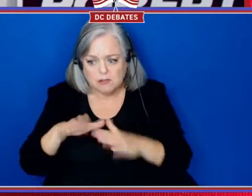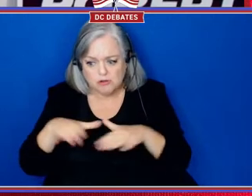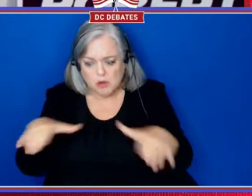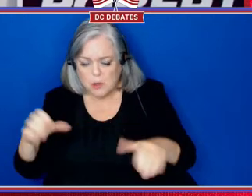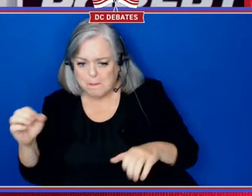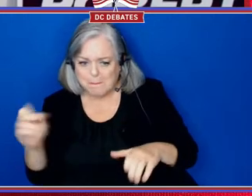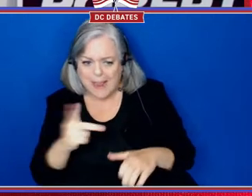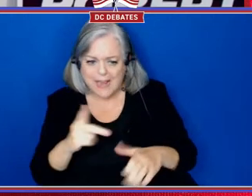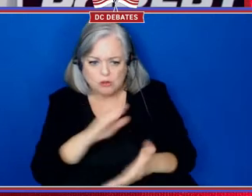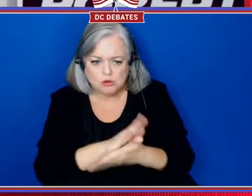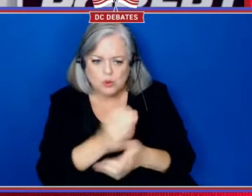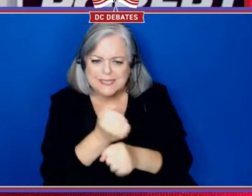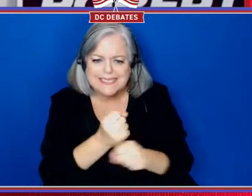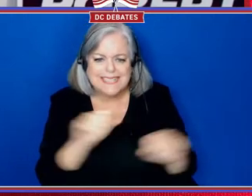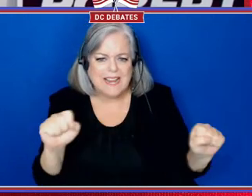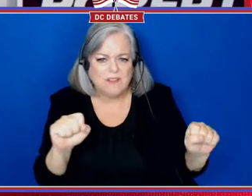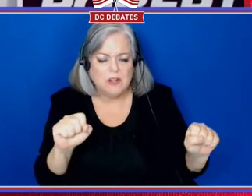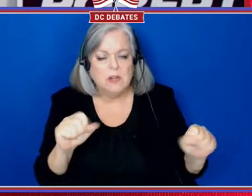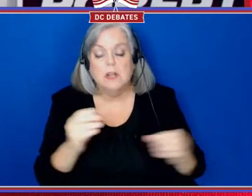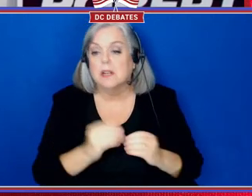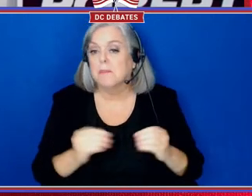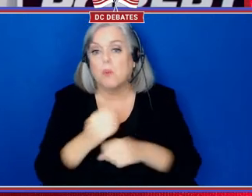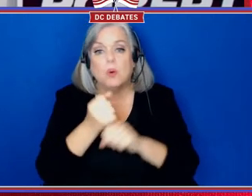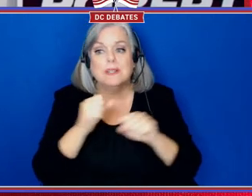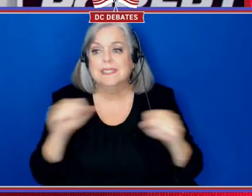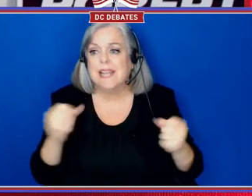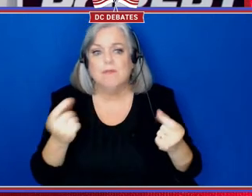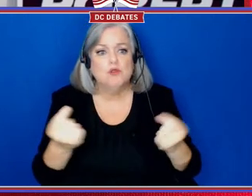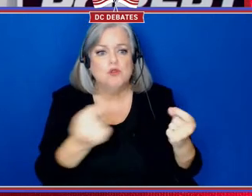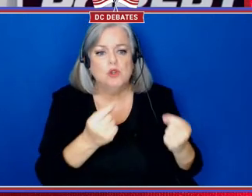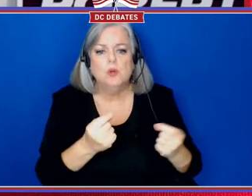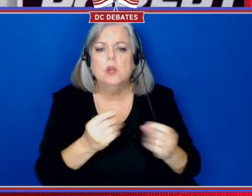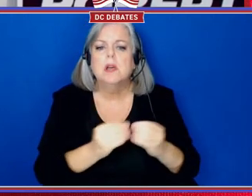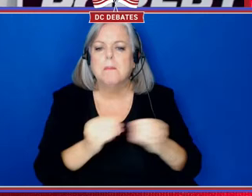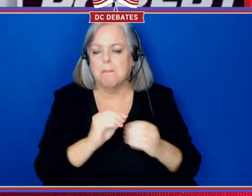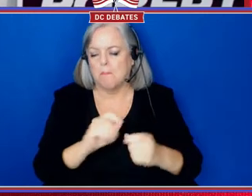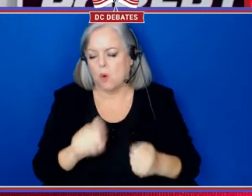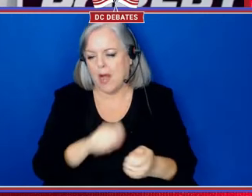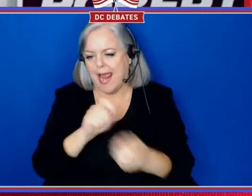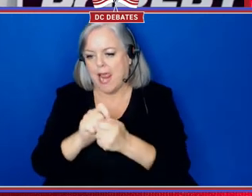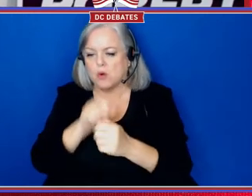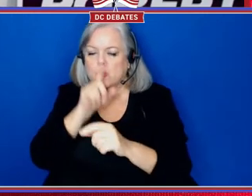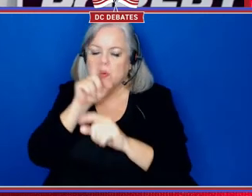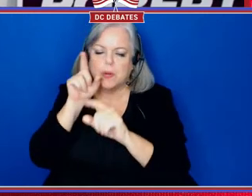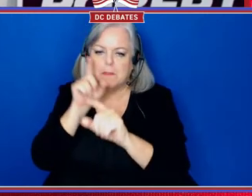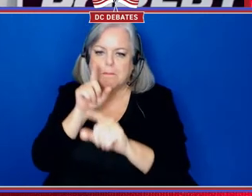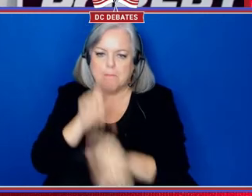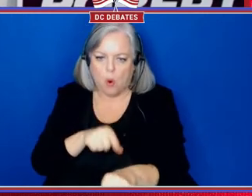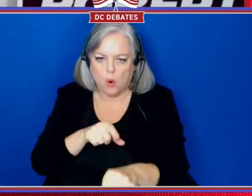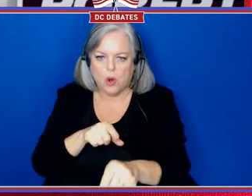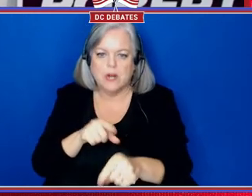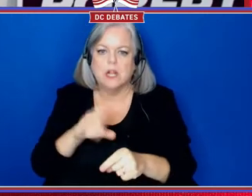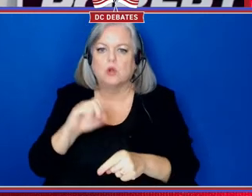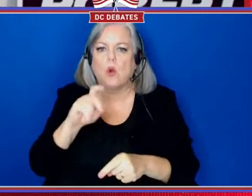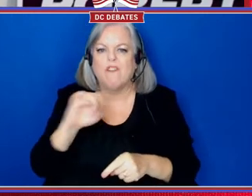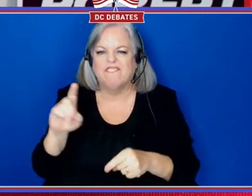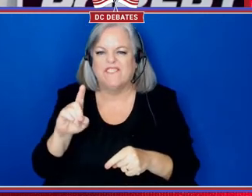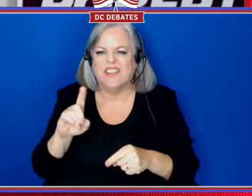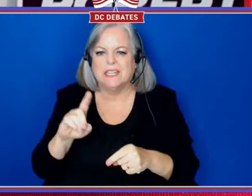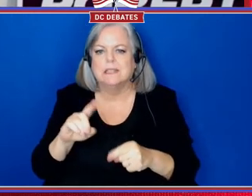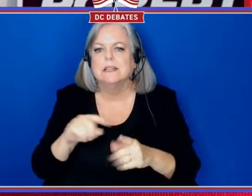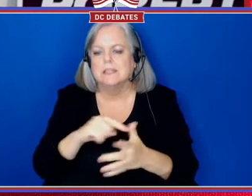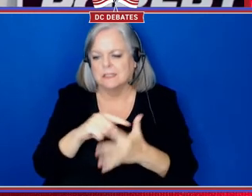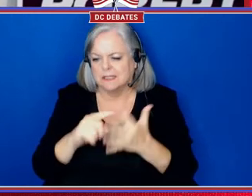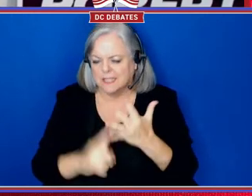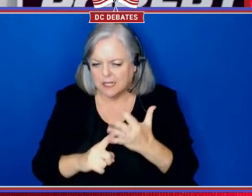accurate reporting of COVID cases, which did not happen under this administration, using frequent testing, test to return, which did